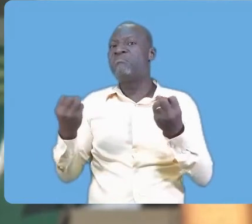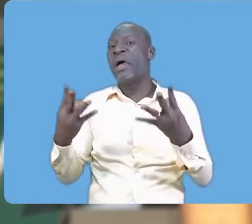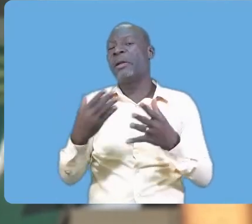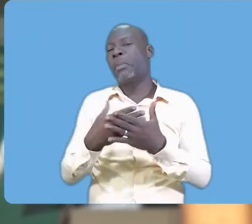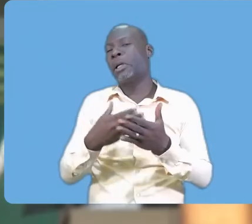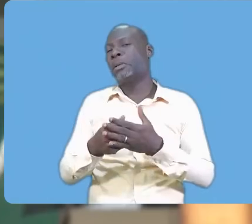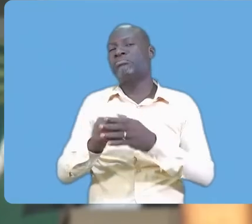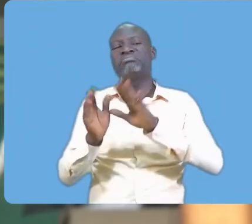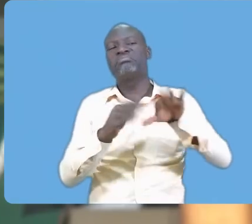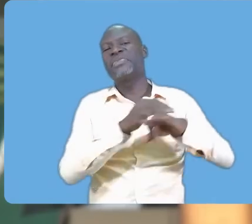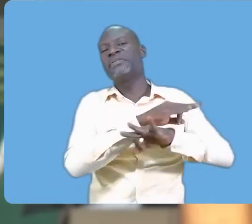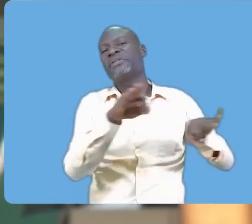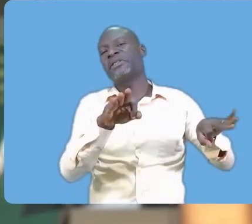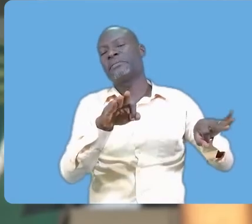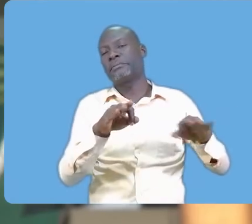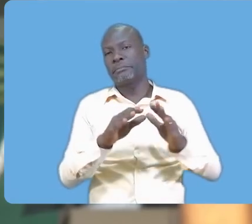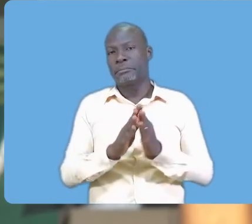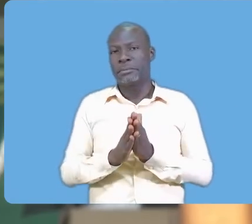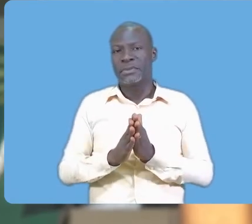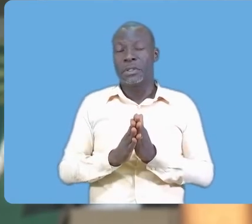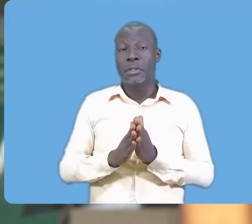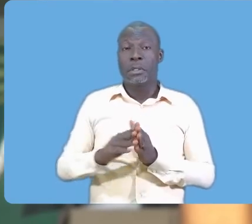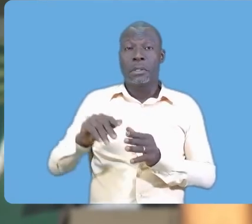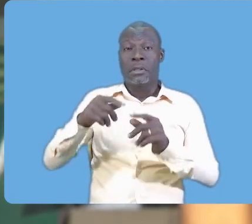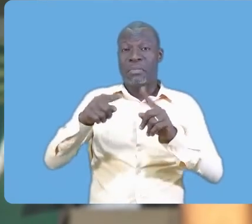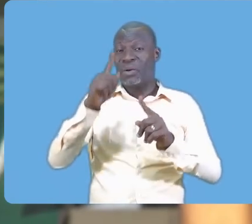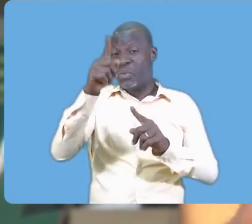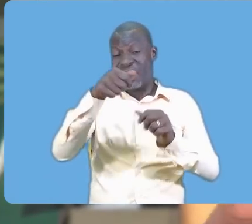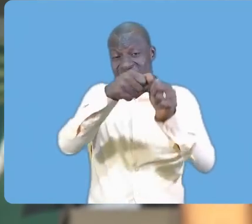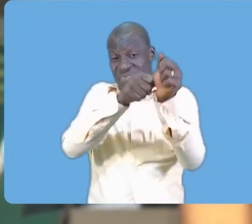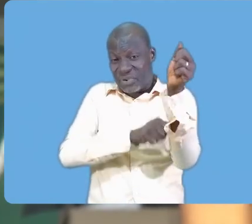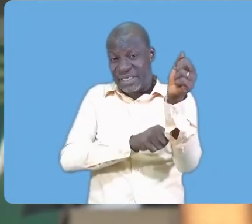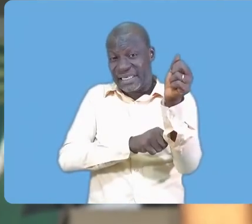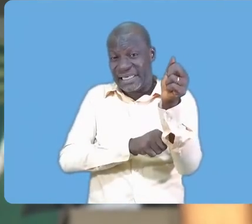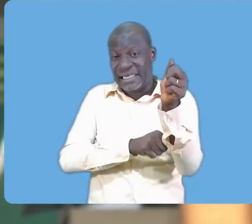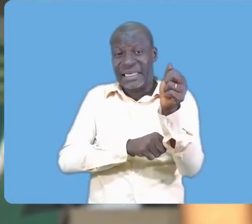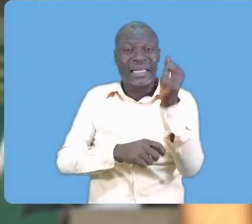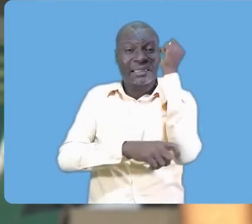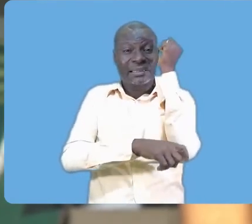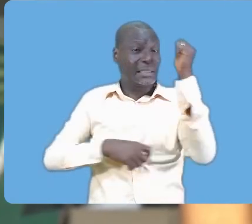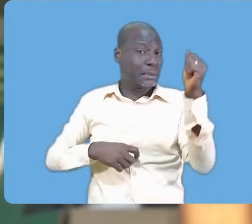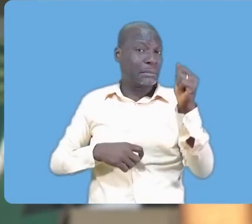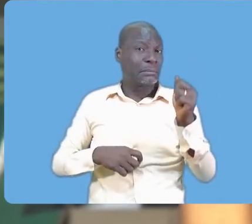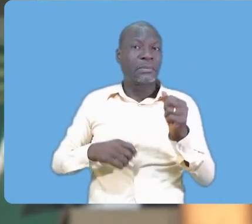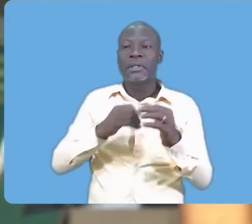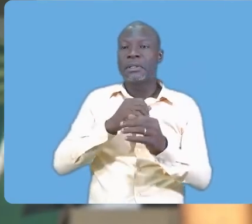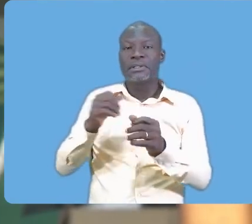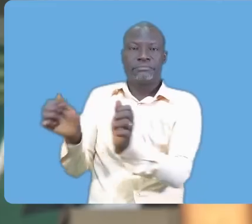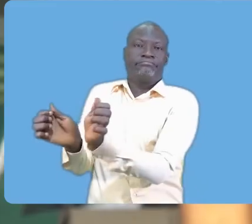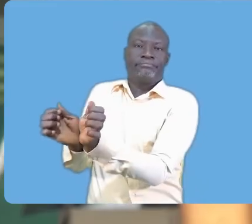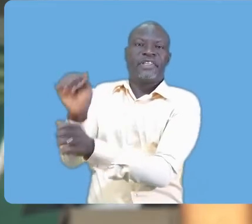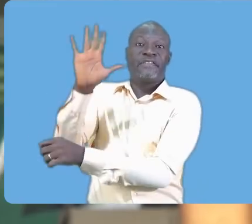Do a quarry a board dear drono, yet not to in Vienum. The ordinance are poor or my sickam 80 millions, no one